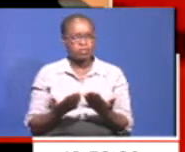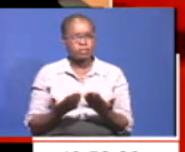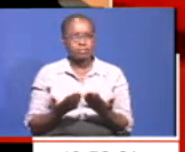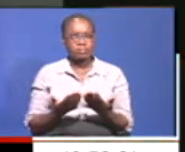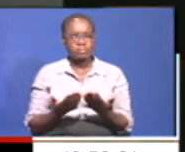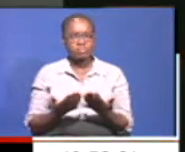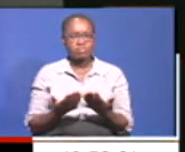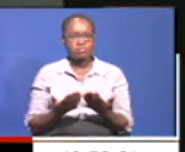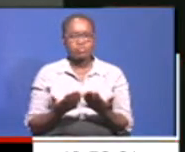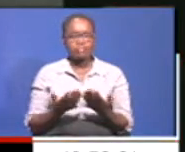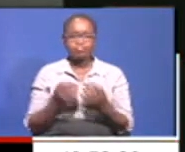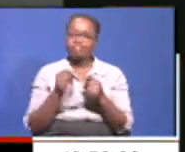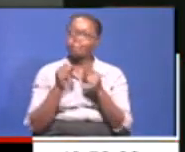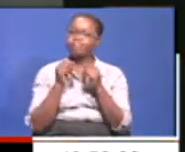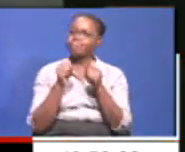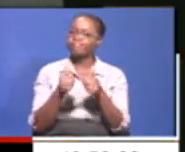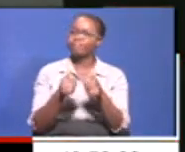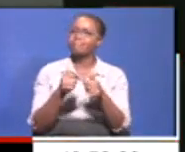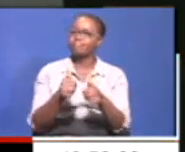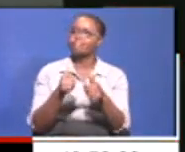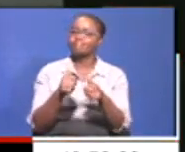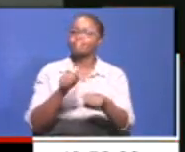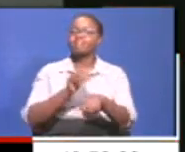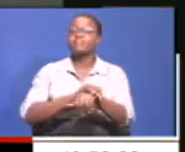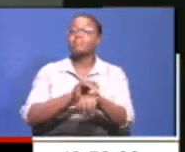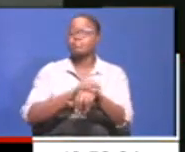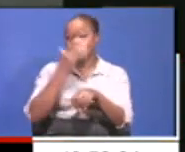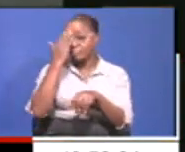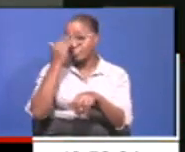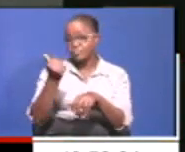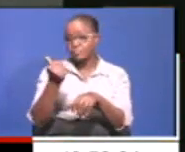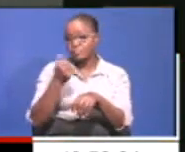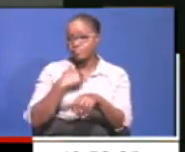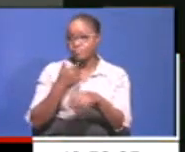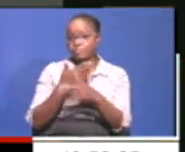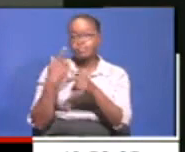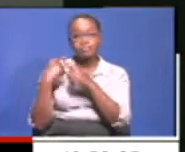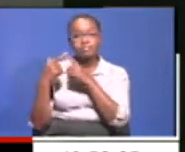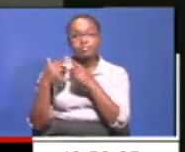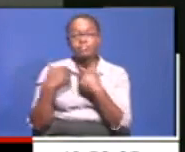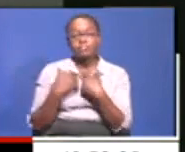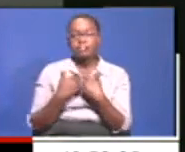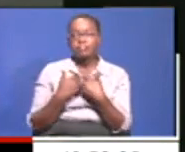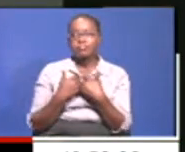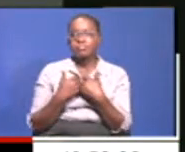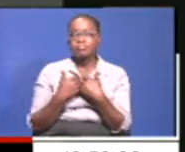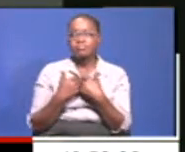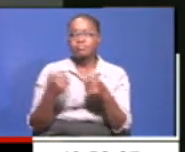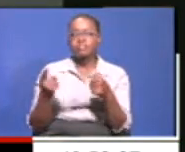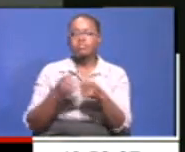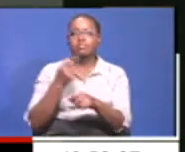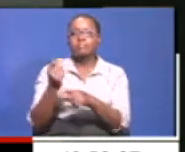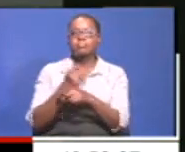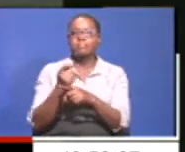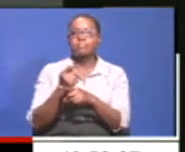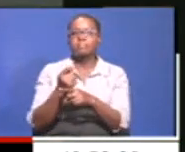is super good because I've been to it. We did our first training 3 weeks